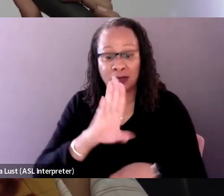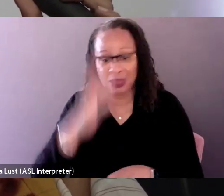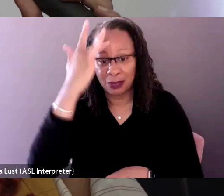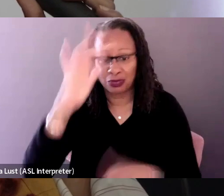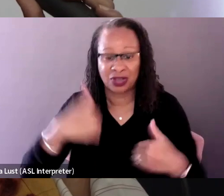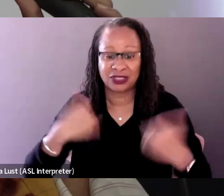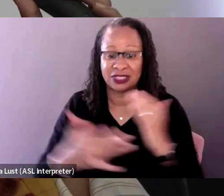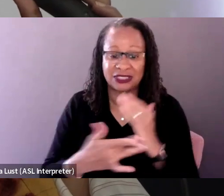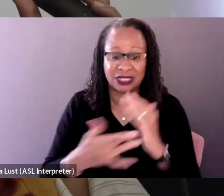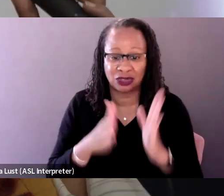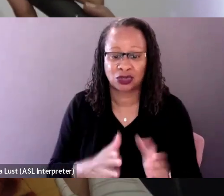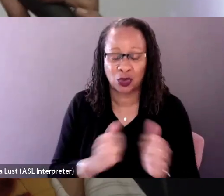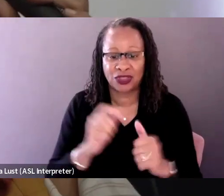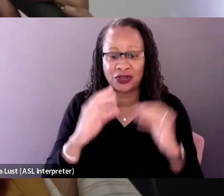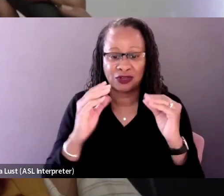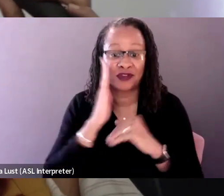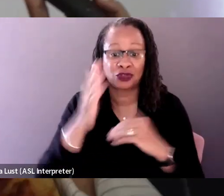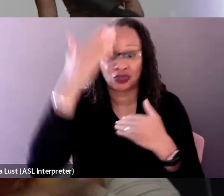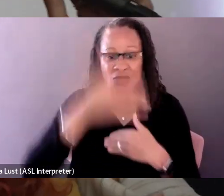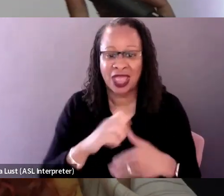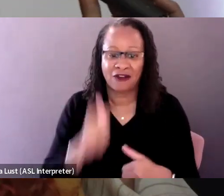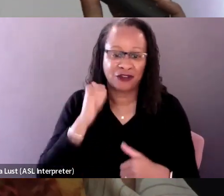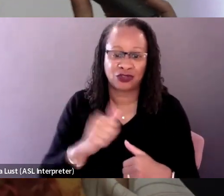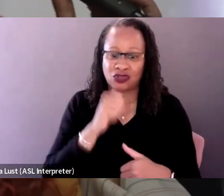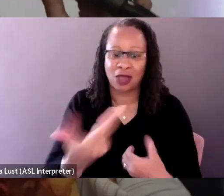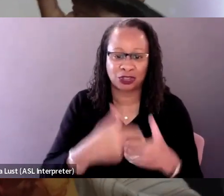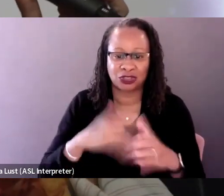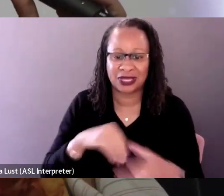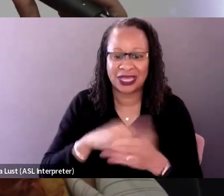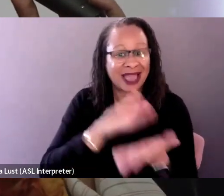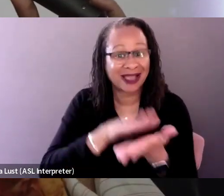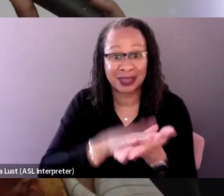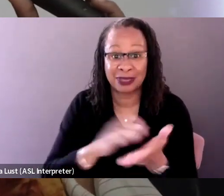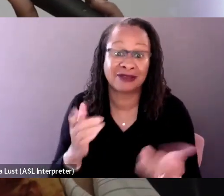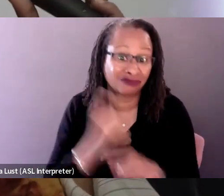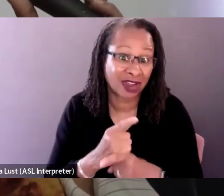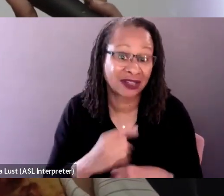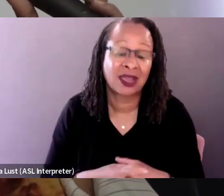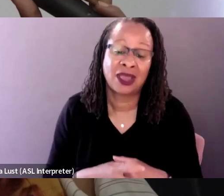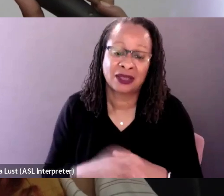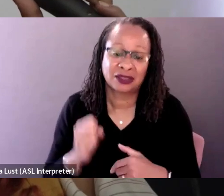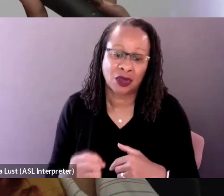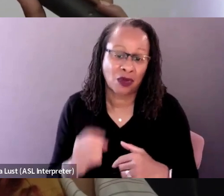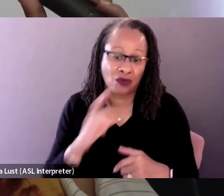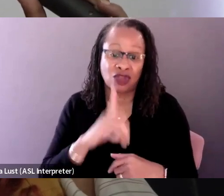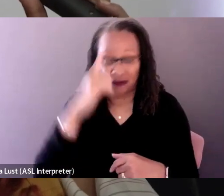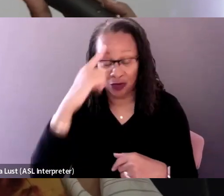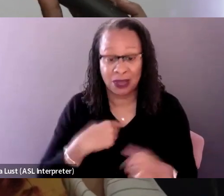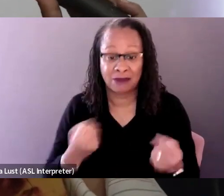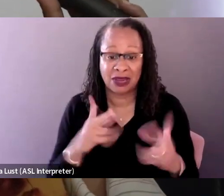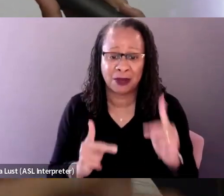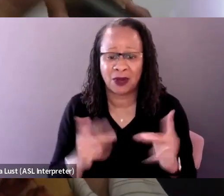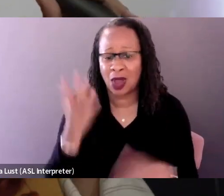with your future ahead of you and choose to not participate in academia, right? So really, to me, a lot of people are like, why are there all